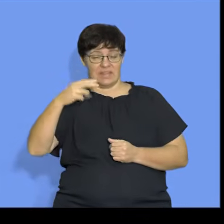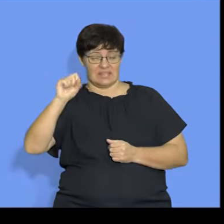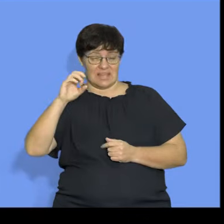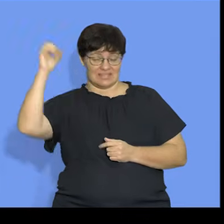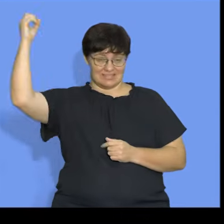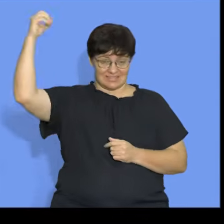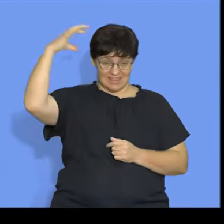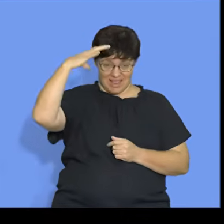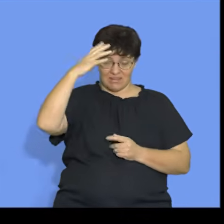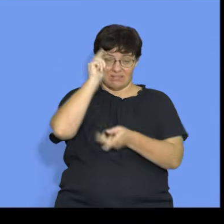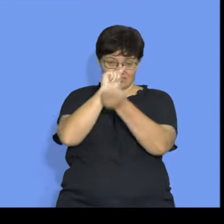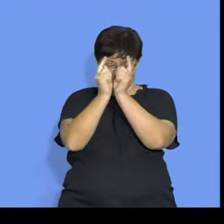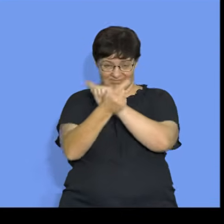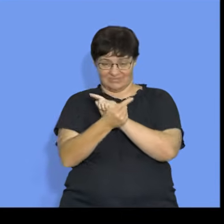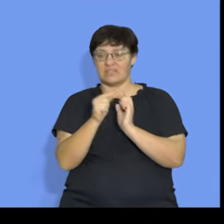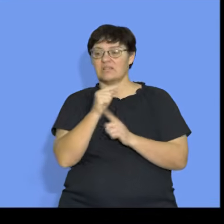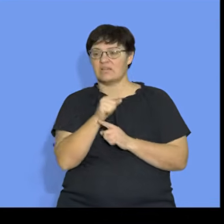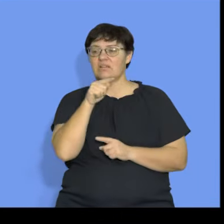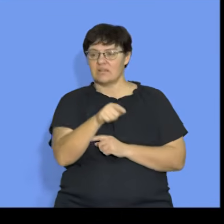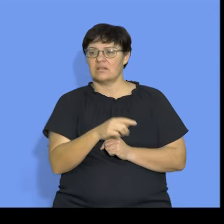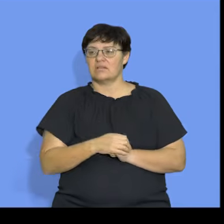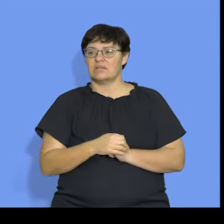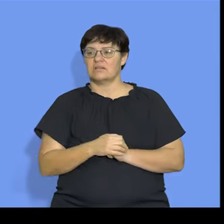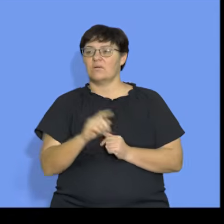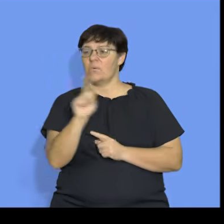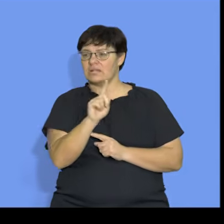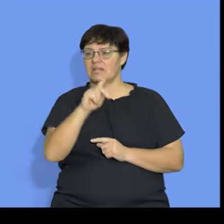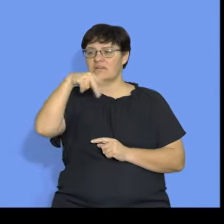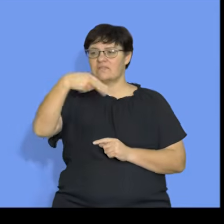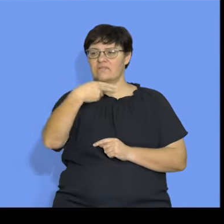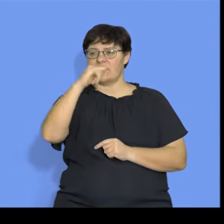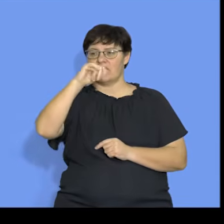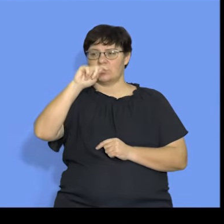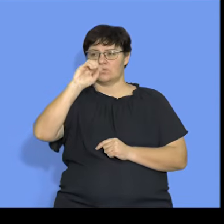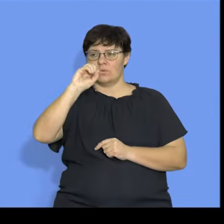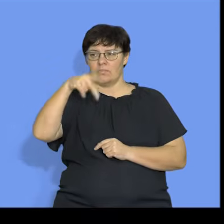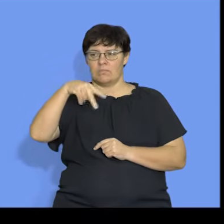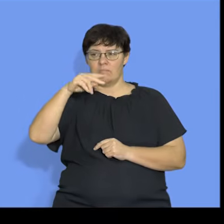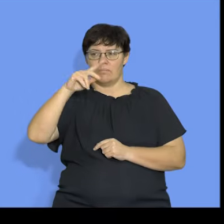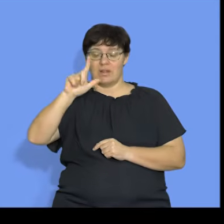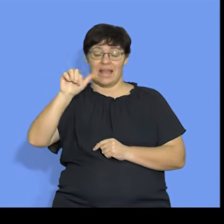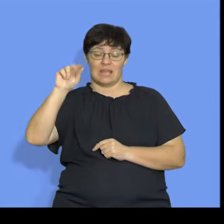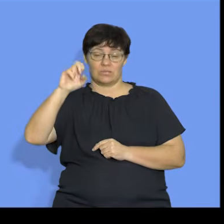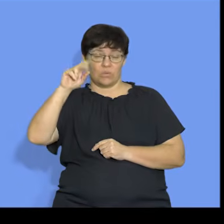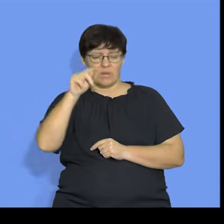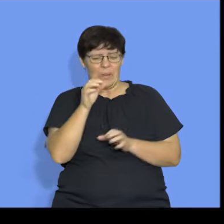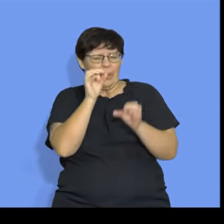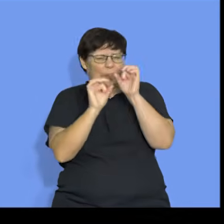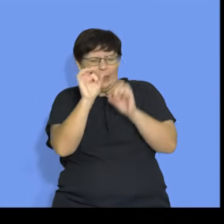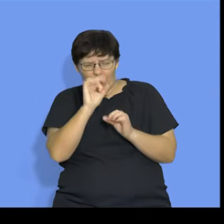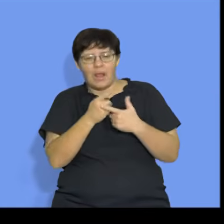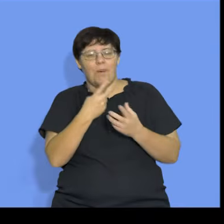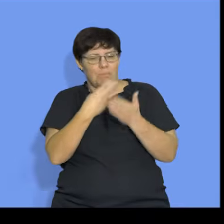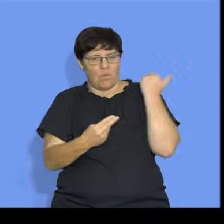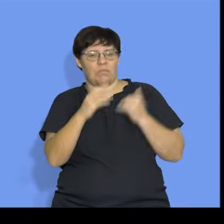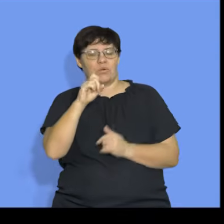this? This is phytoplankton. That is tiny little microscopic organisms. They're both protists and they